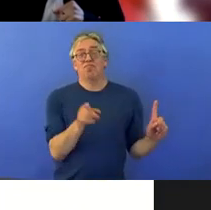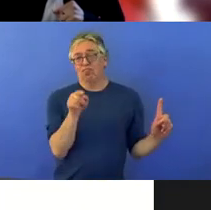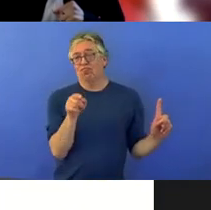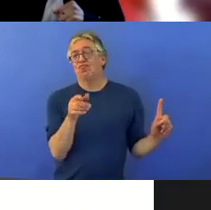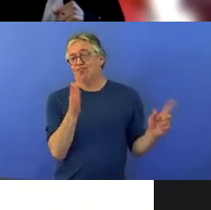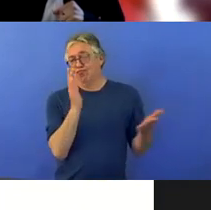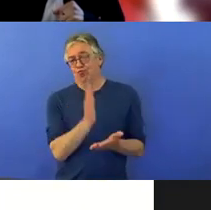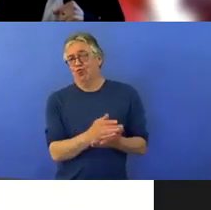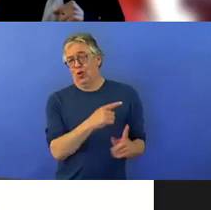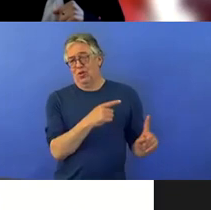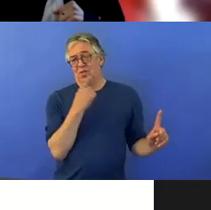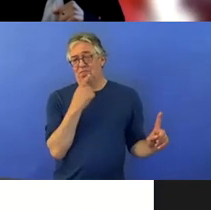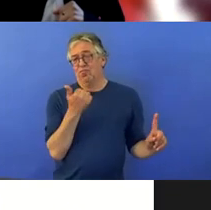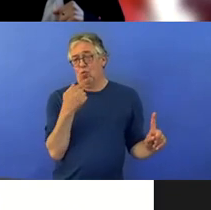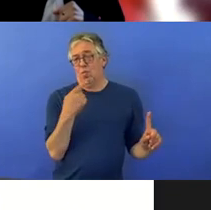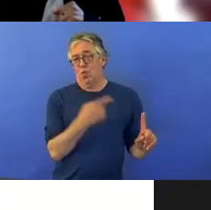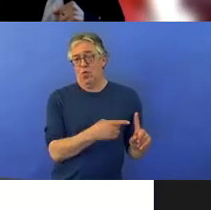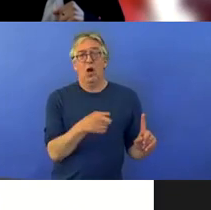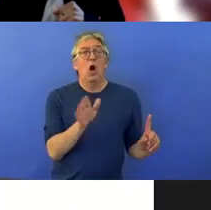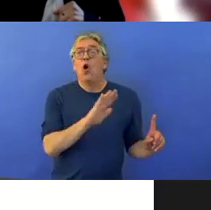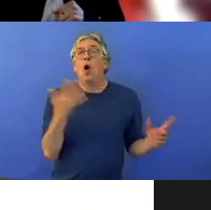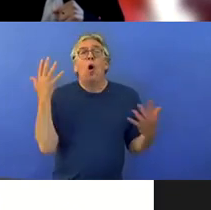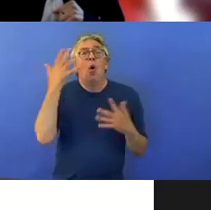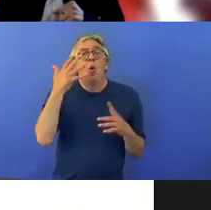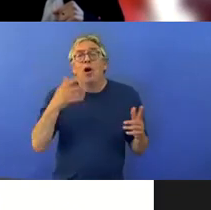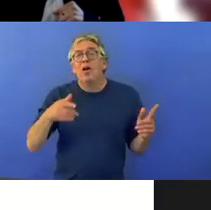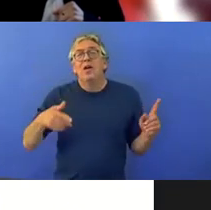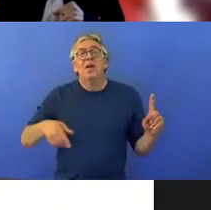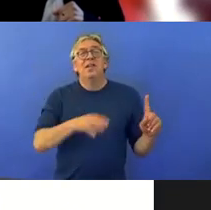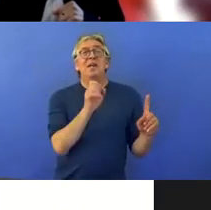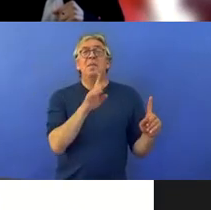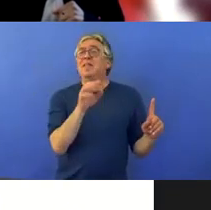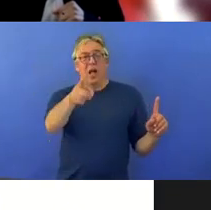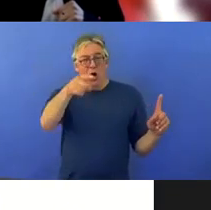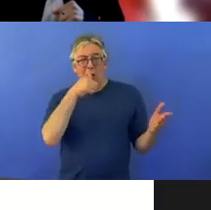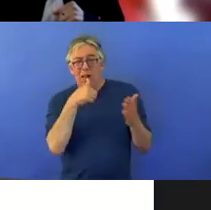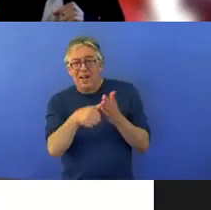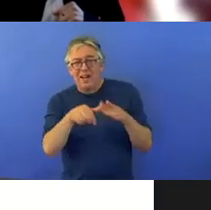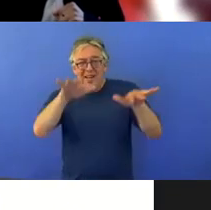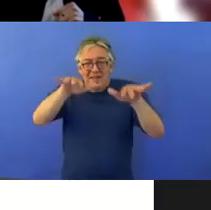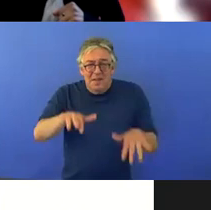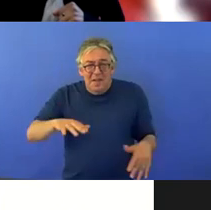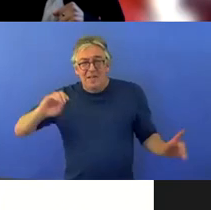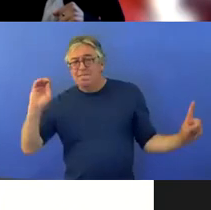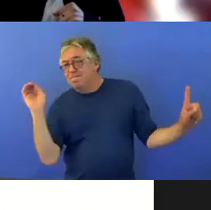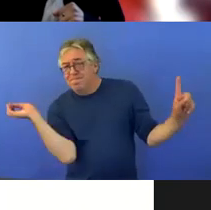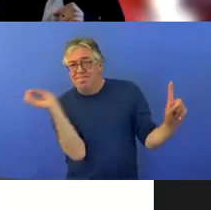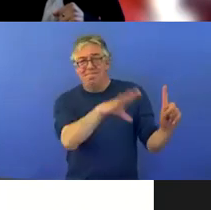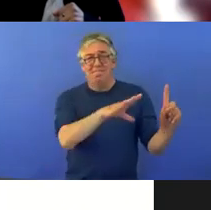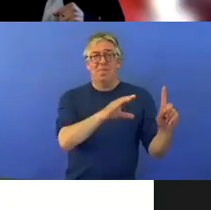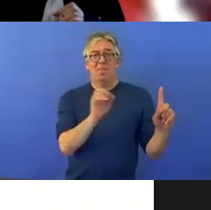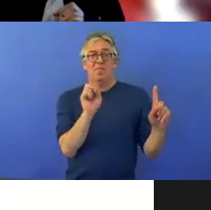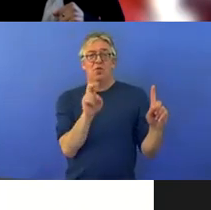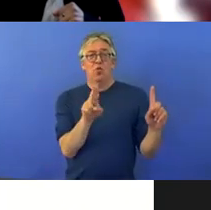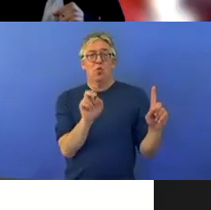very important. Don't worry about how it's organized. Send letters, send whatever it is, so they just get